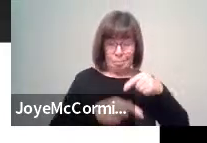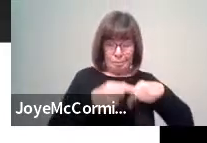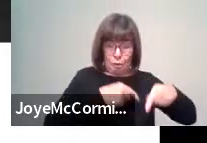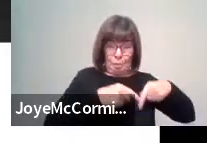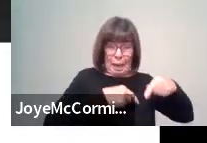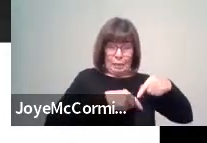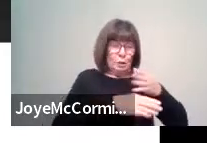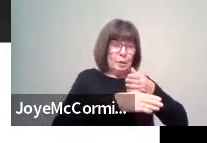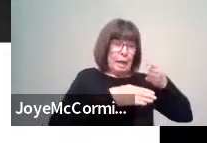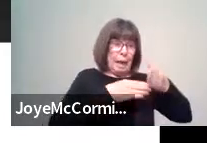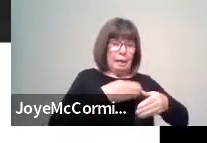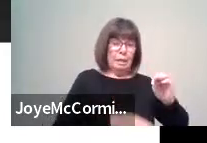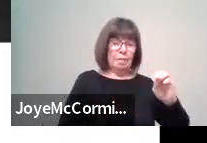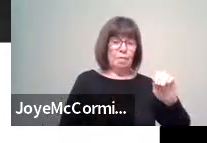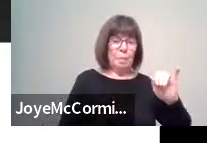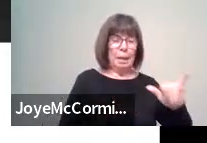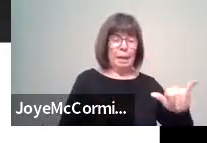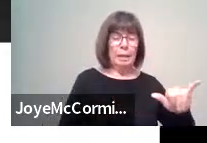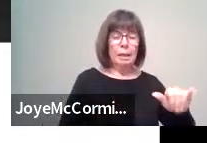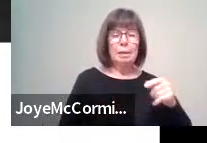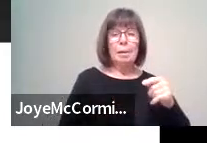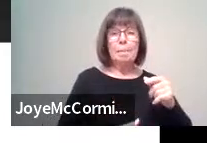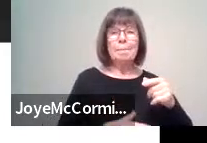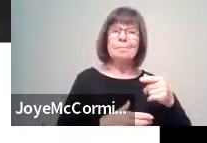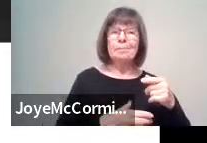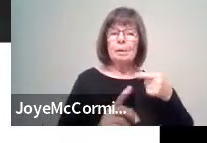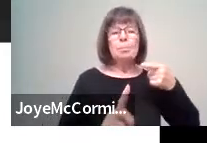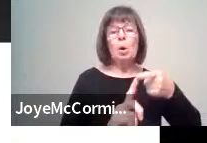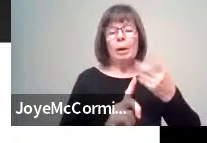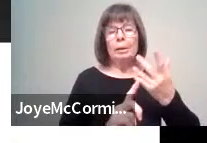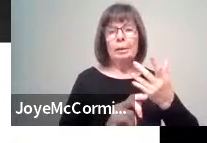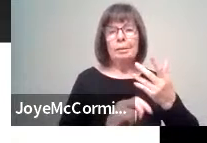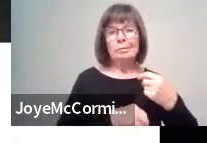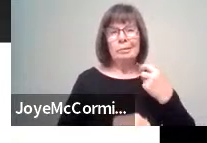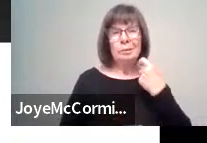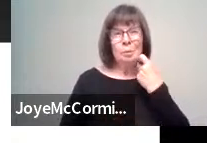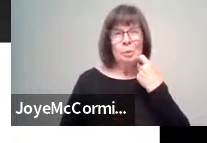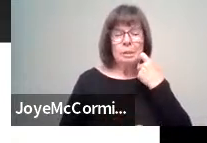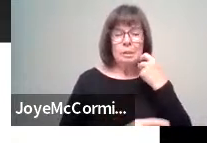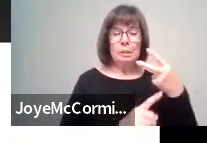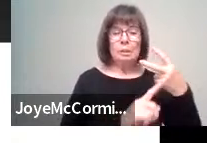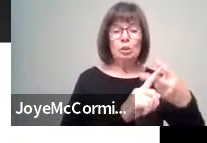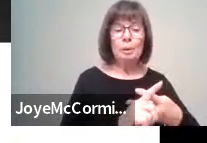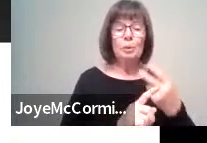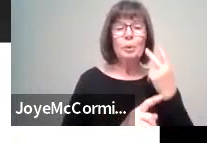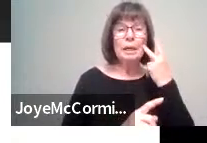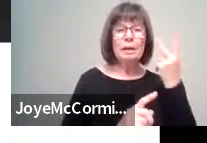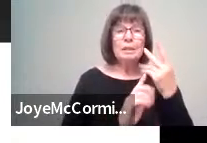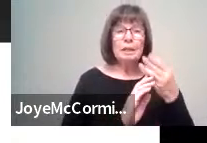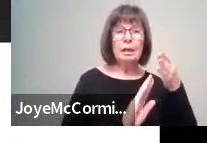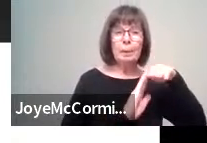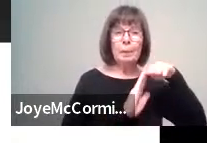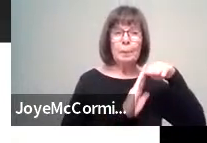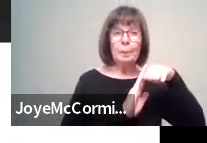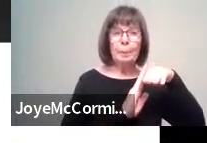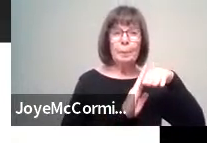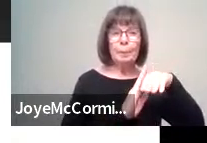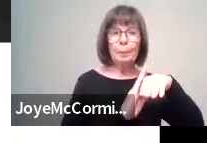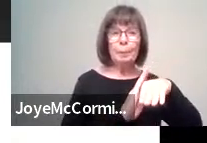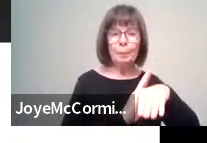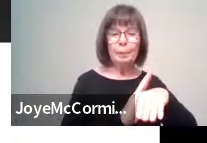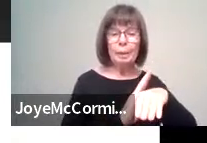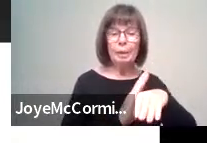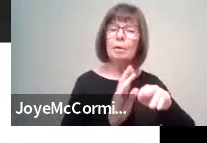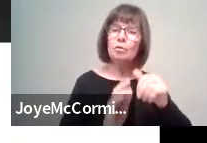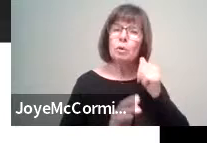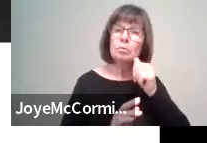main takeaway is that over the past 2 months, we have seen a steady decline in that daily reported case rate. There has been